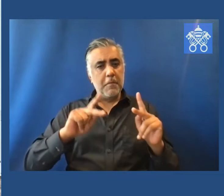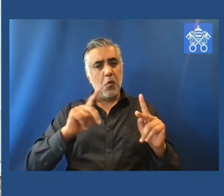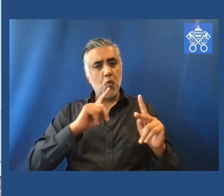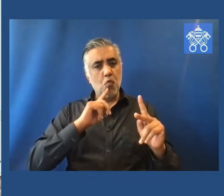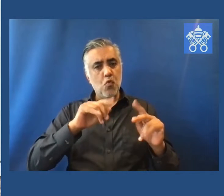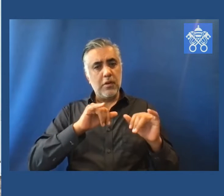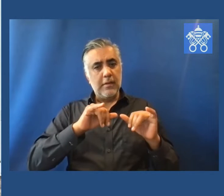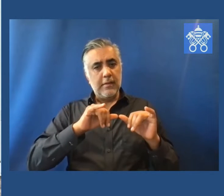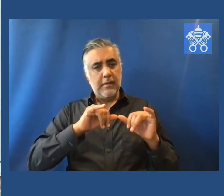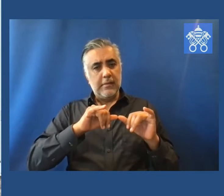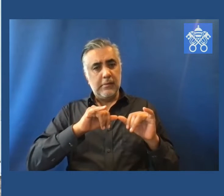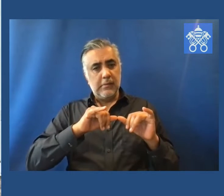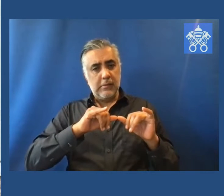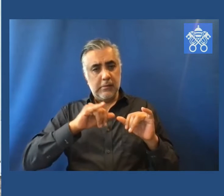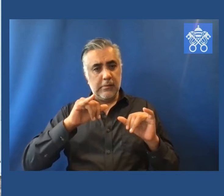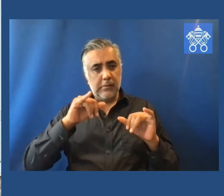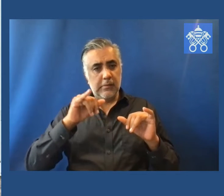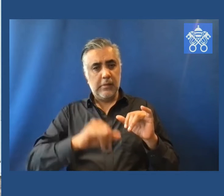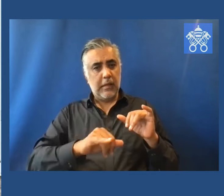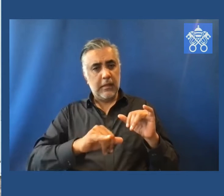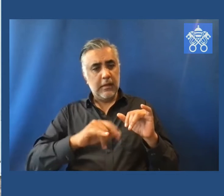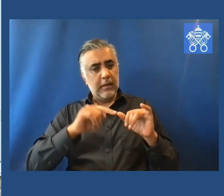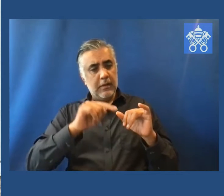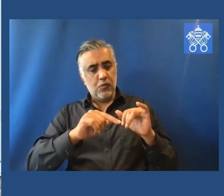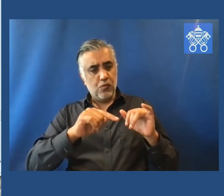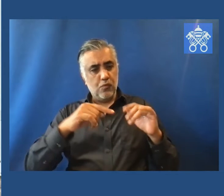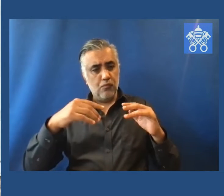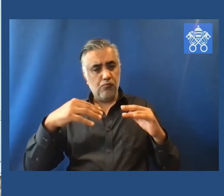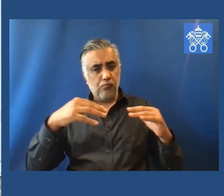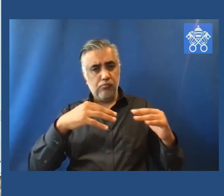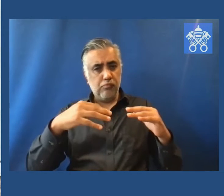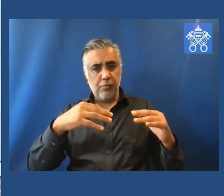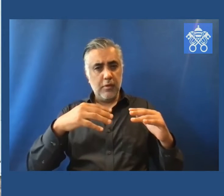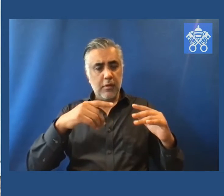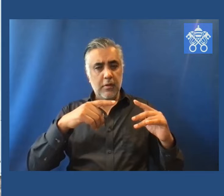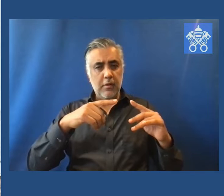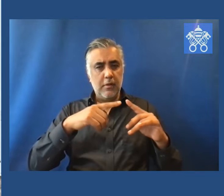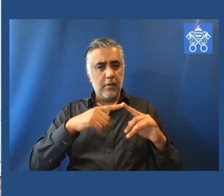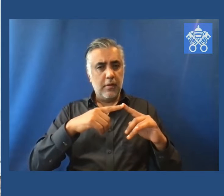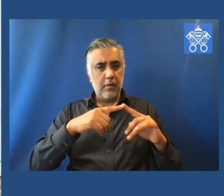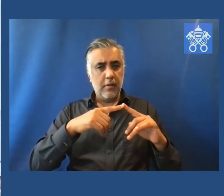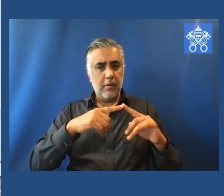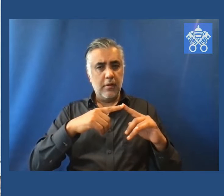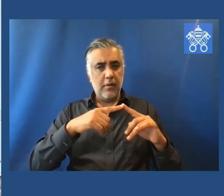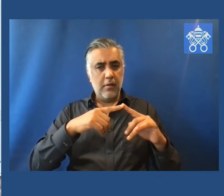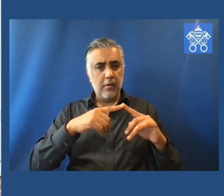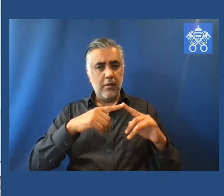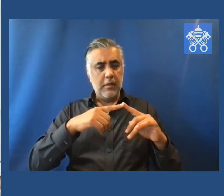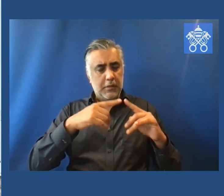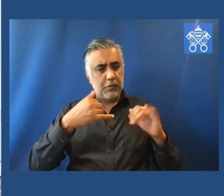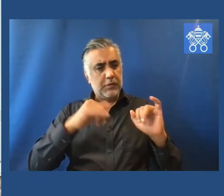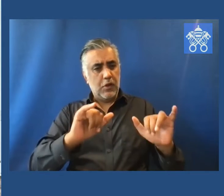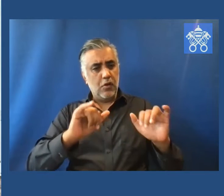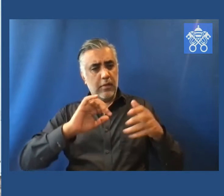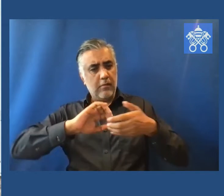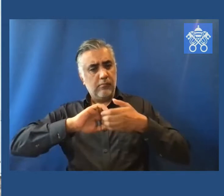It consoles me to know that the people who have stayed under the bombing, there is no